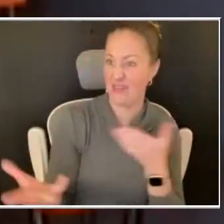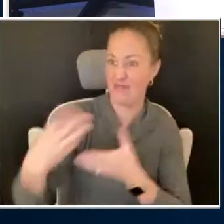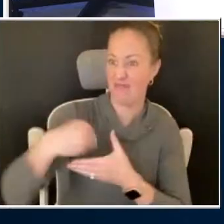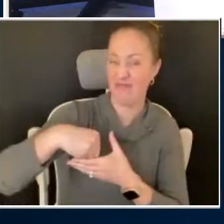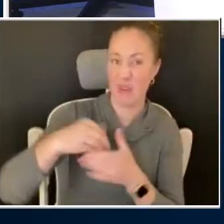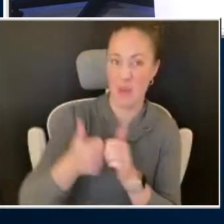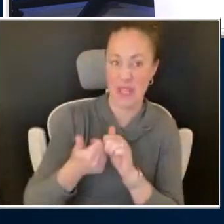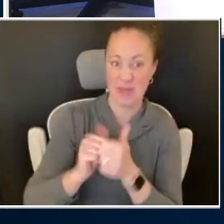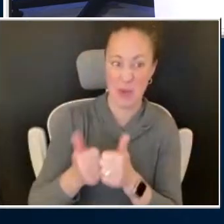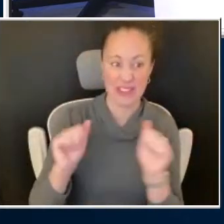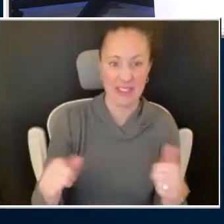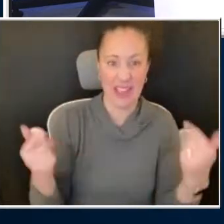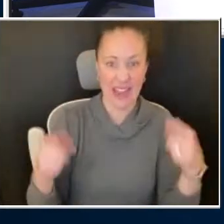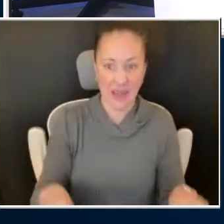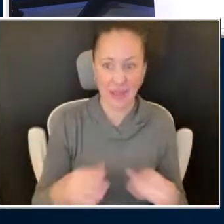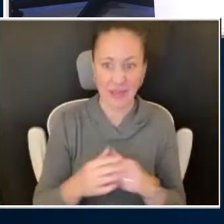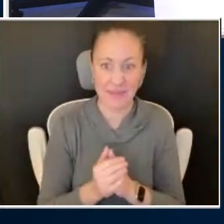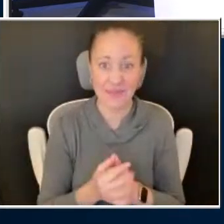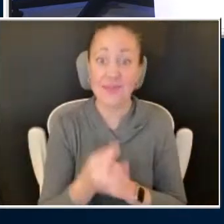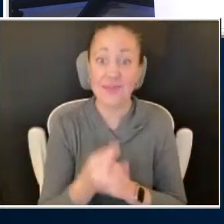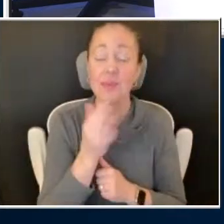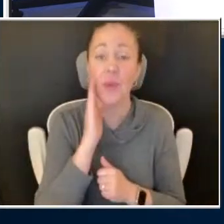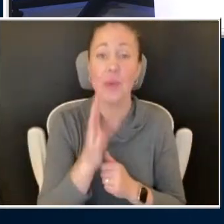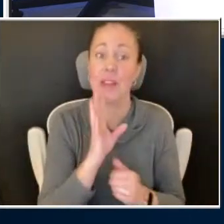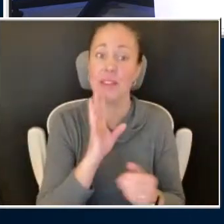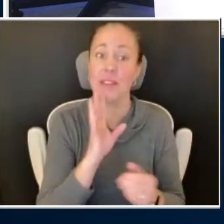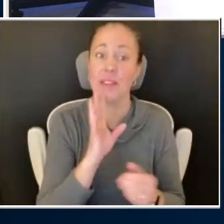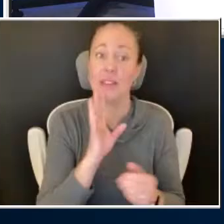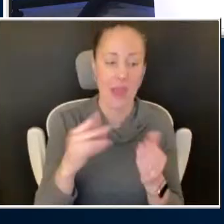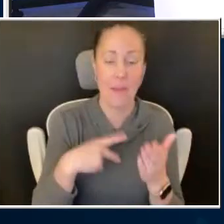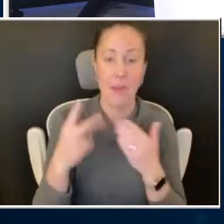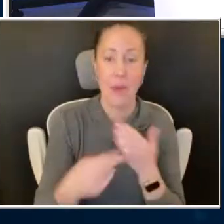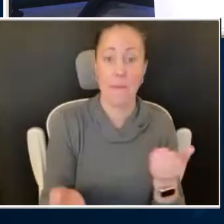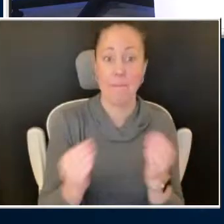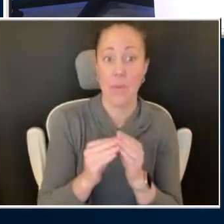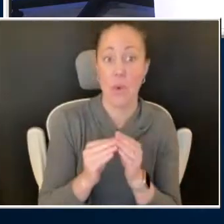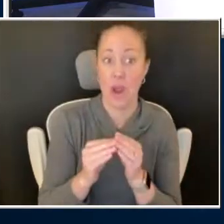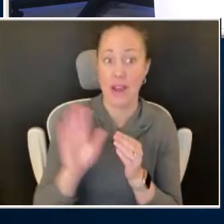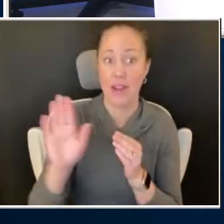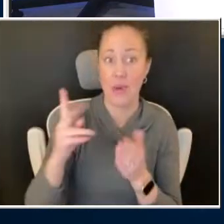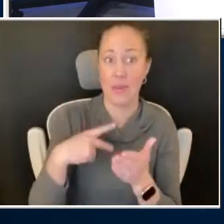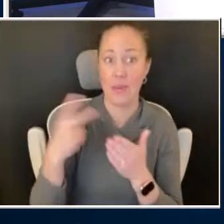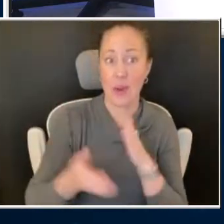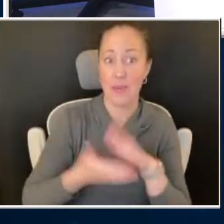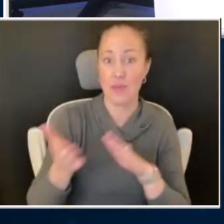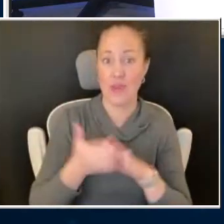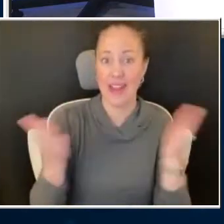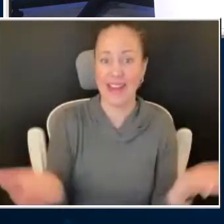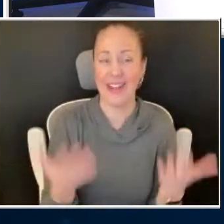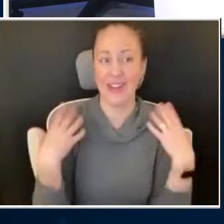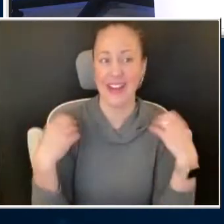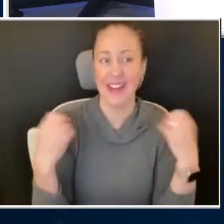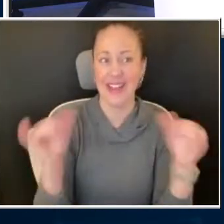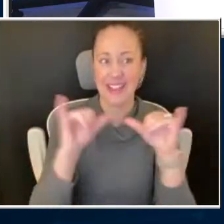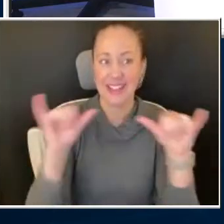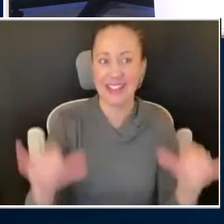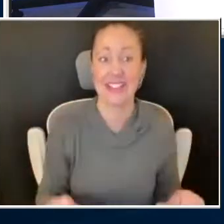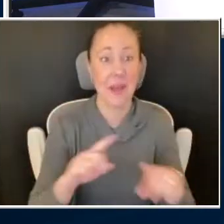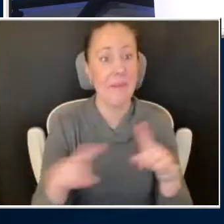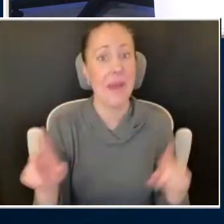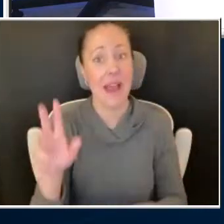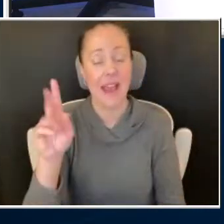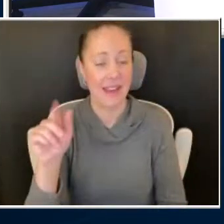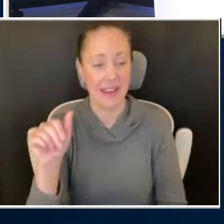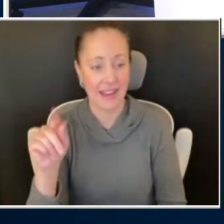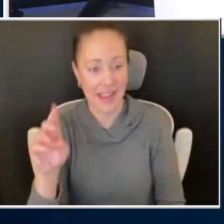here in just a moment, we're going to talk more about the female athlete program that you run here at the health system. But I want to just find out a little bit about Kate and how you're